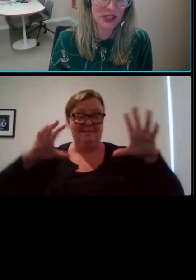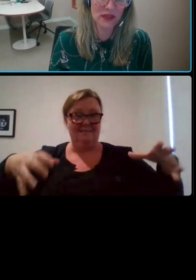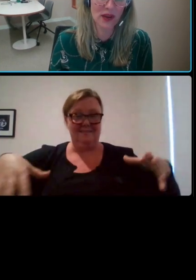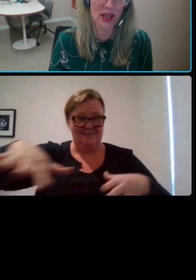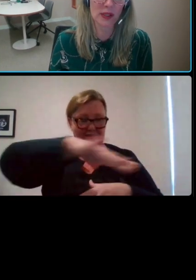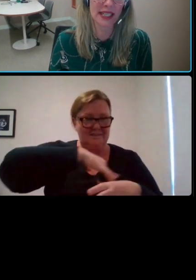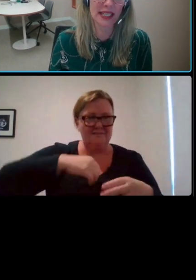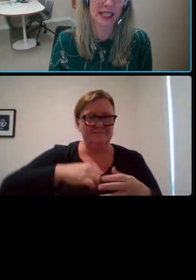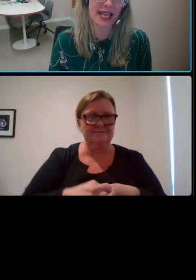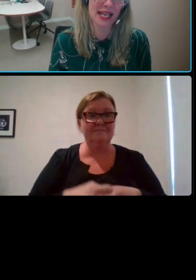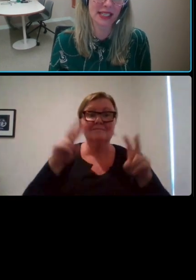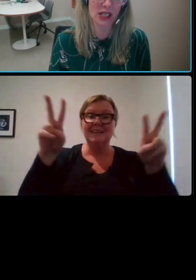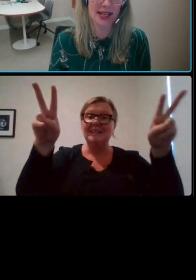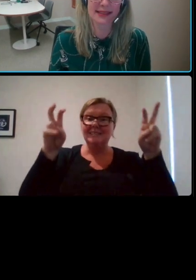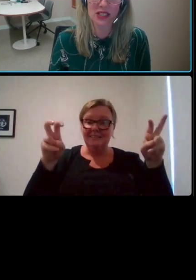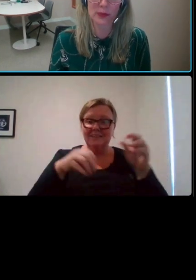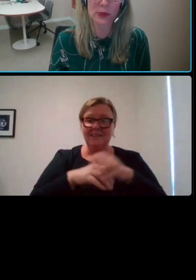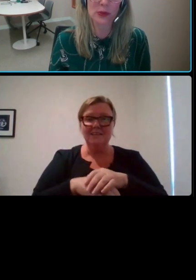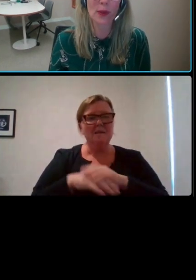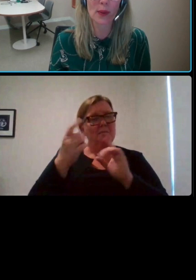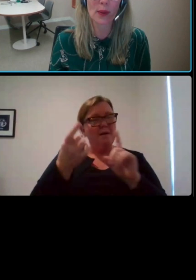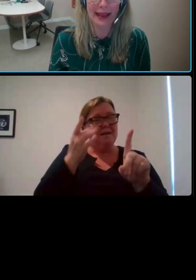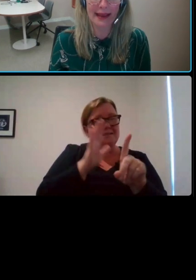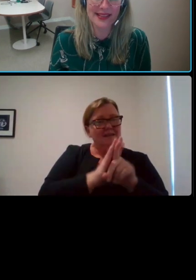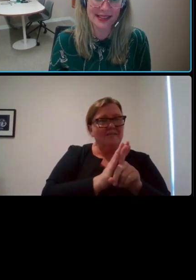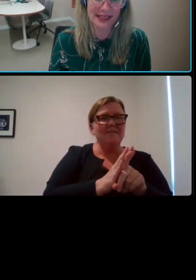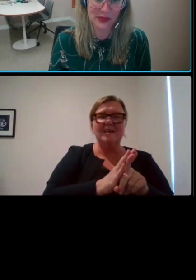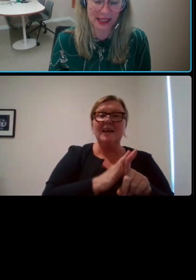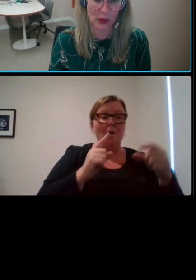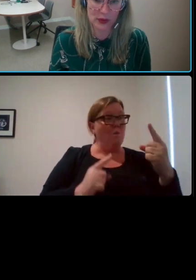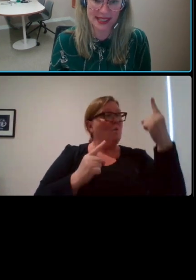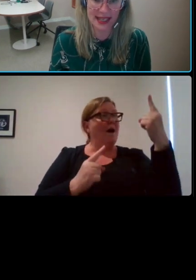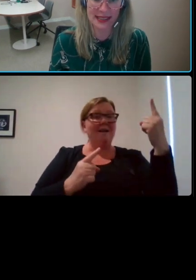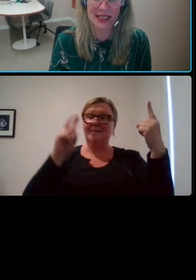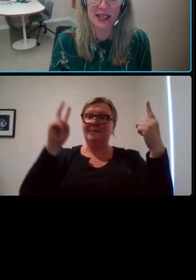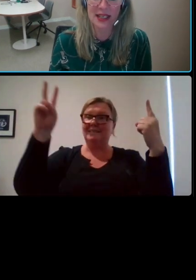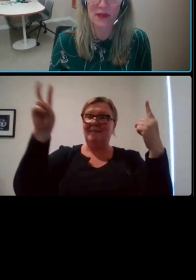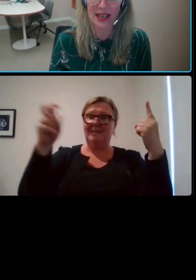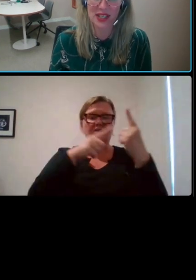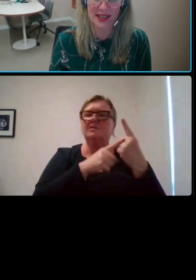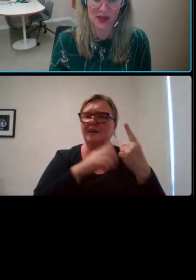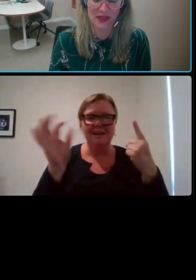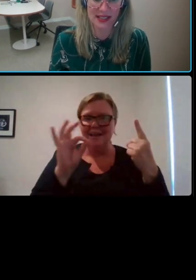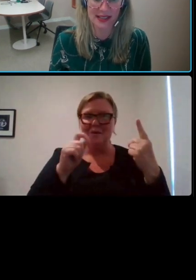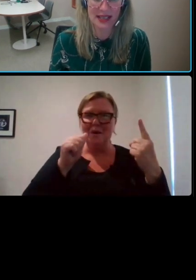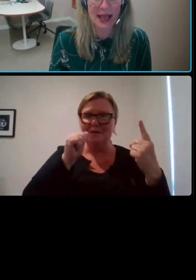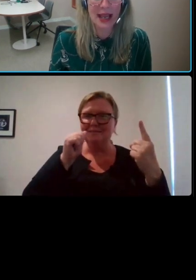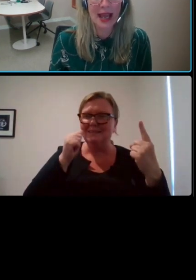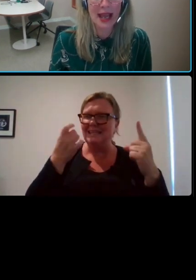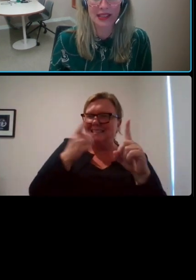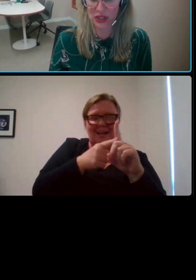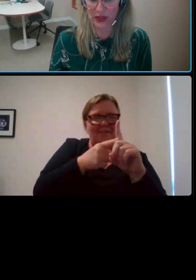A definition of high quality care taken in isolation will not be the answer to lifting the overall standard of aged care